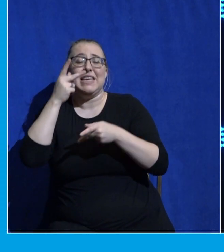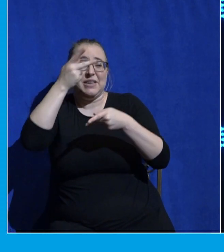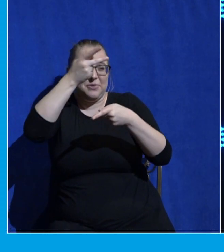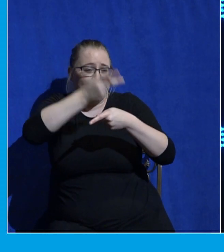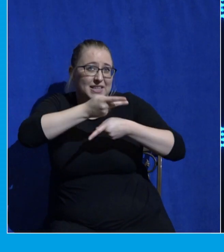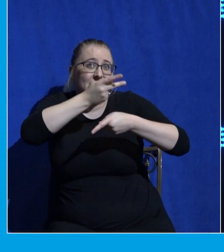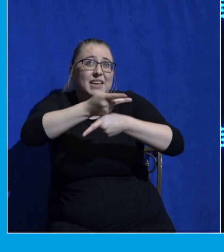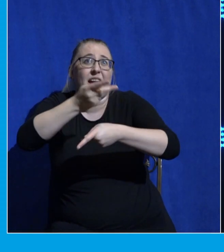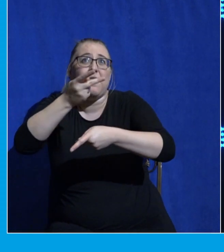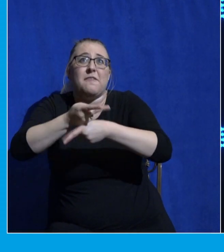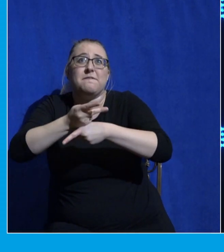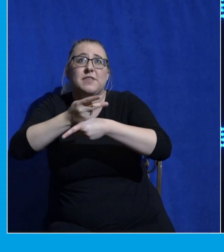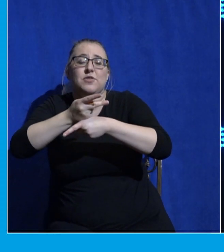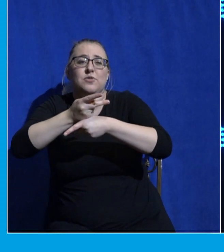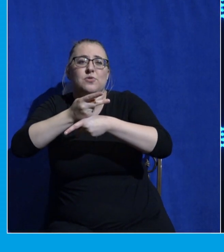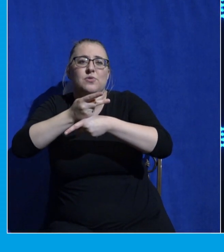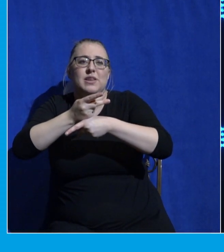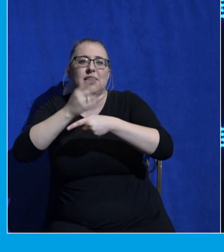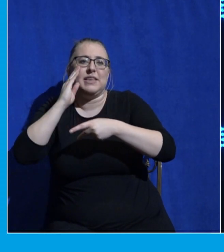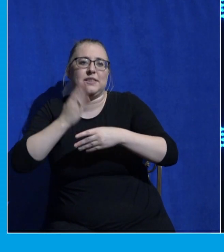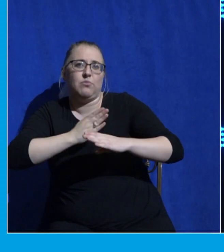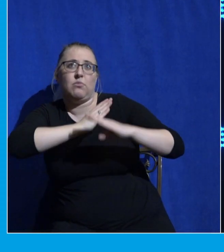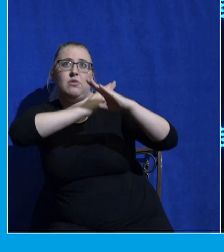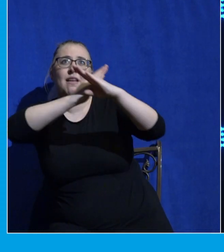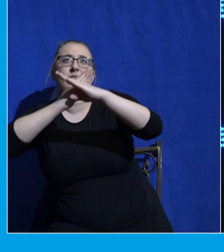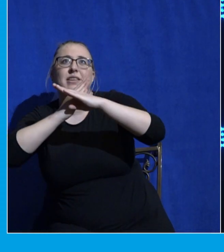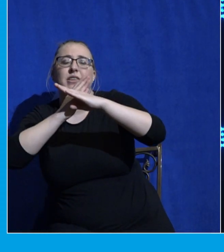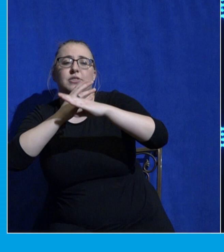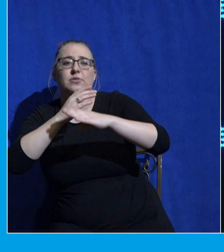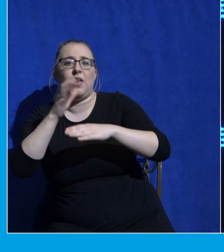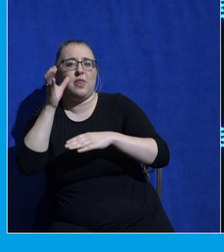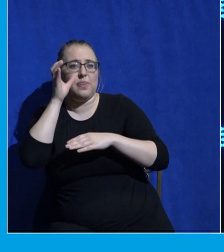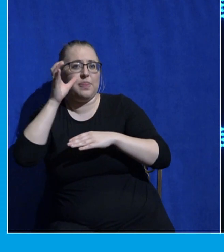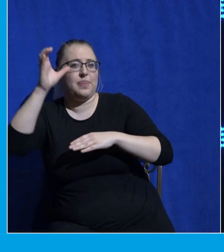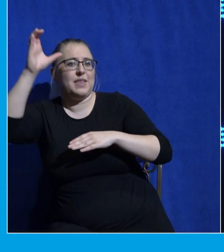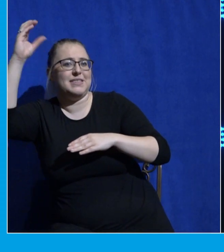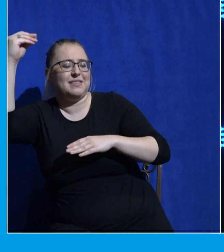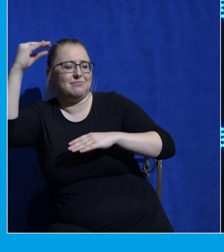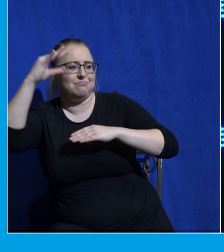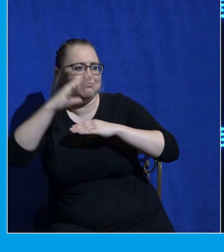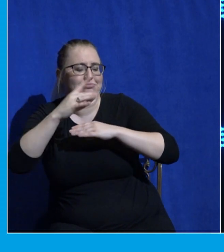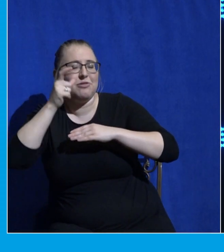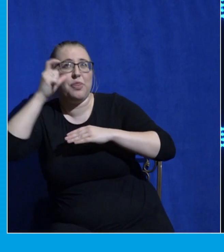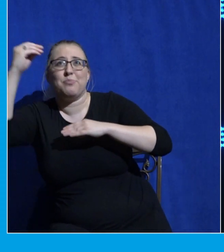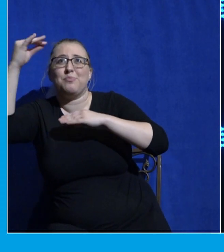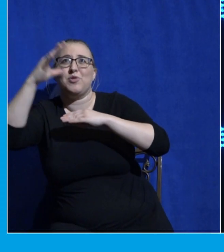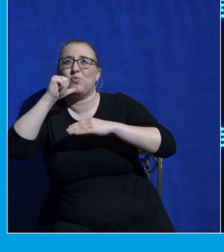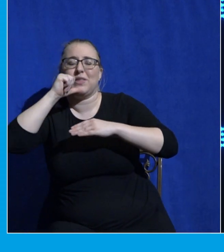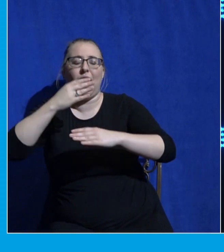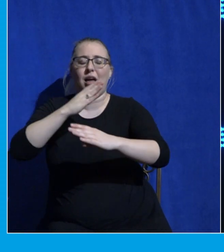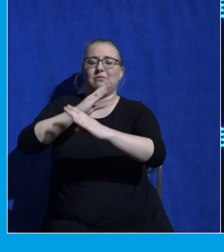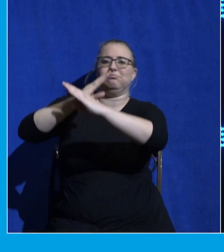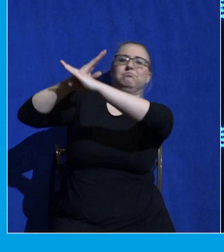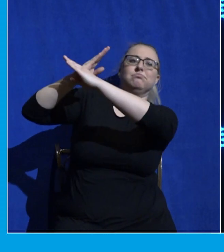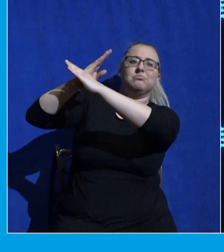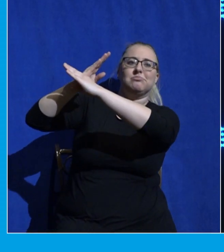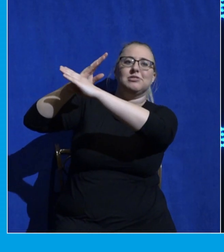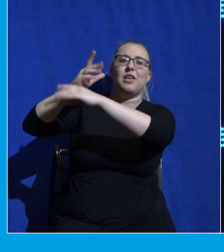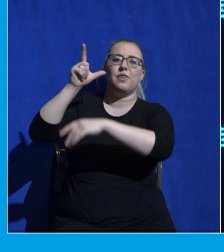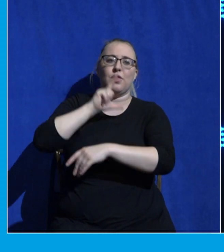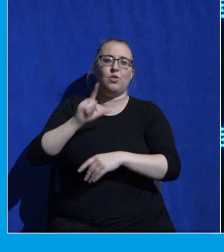hand. The sun shall not strike you by day, nor the moon by night. The Lord will keep you from all evil. He will keep your